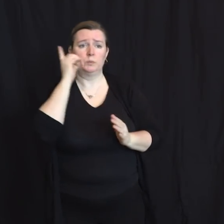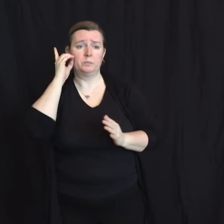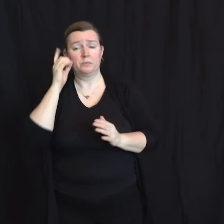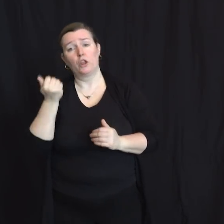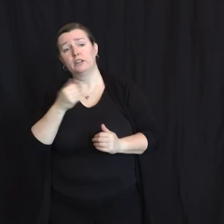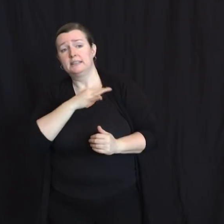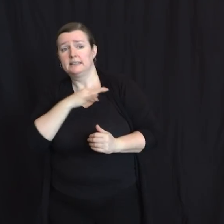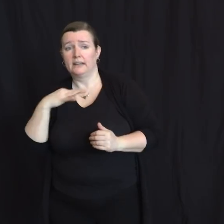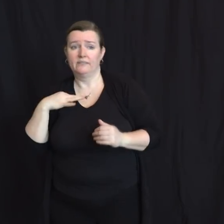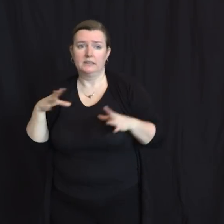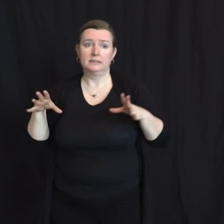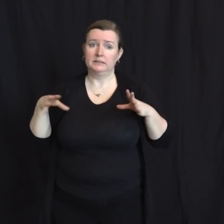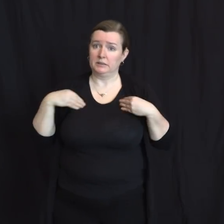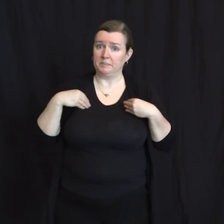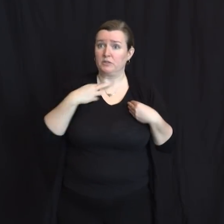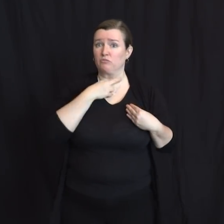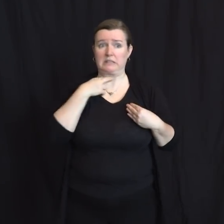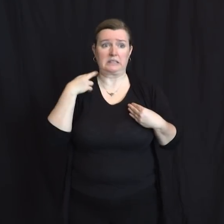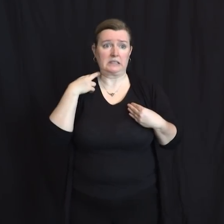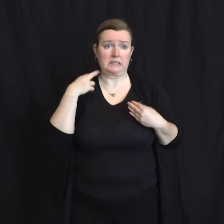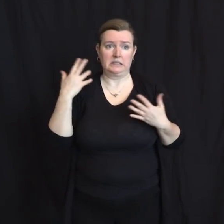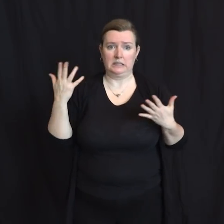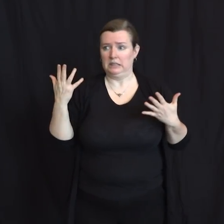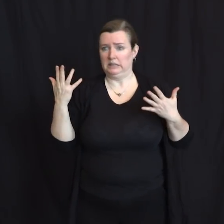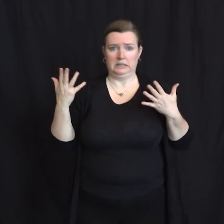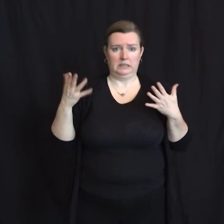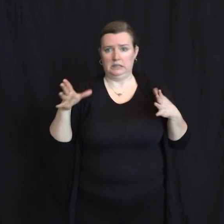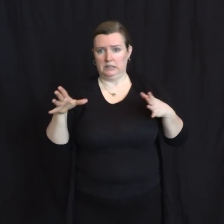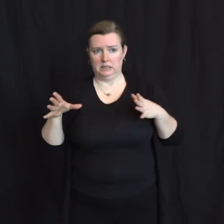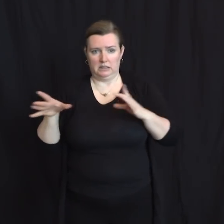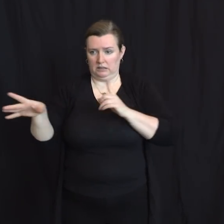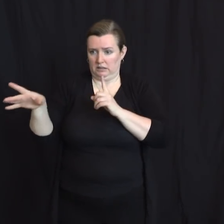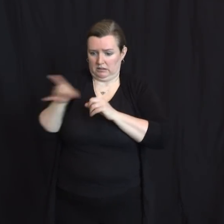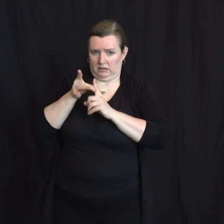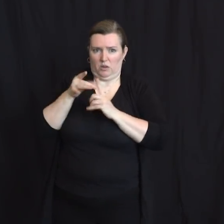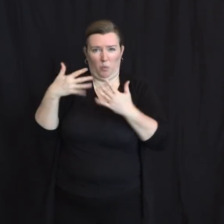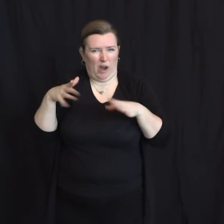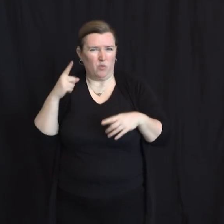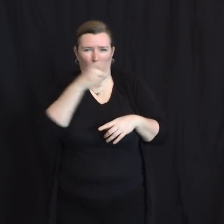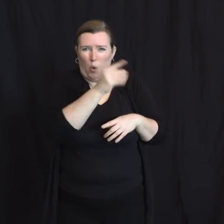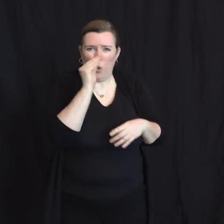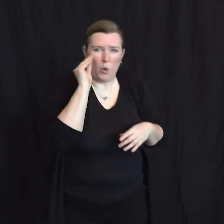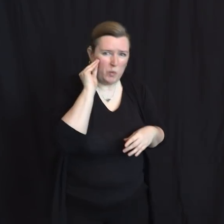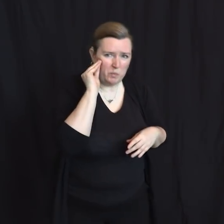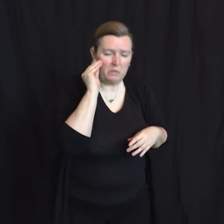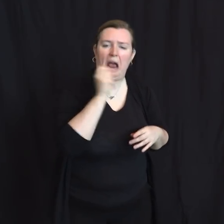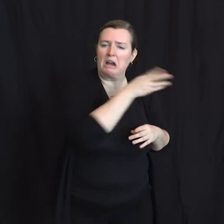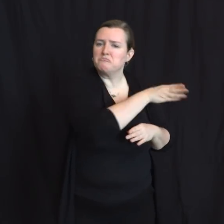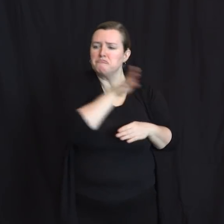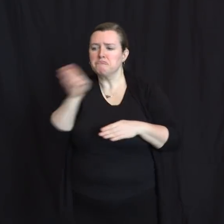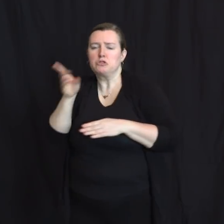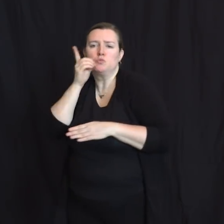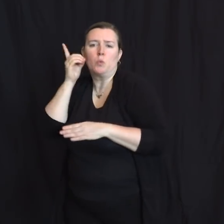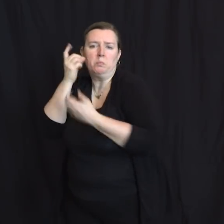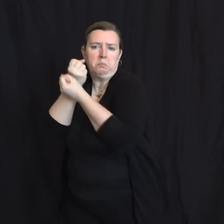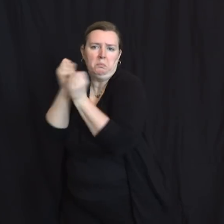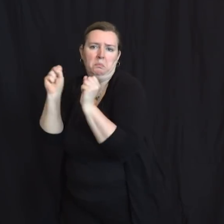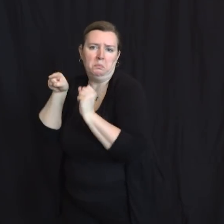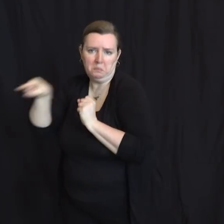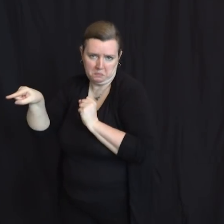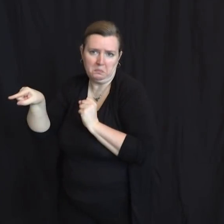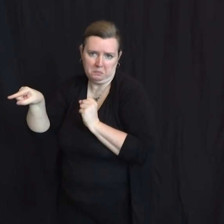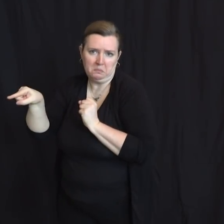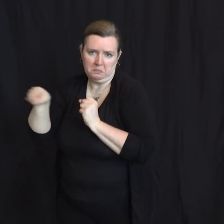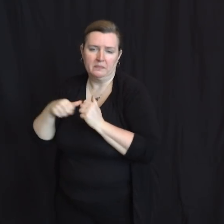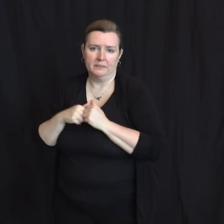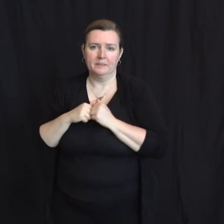giving care, and they didn't want to risk passing that disease to their families, providing mental health support to our patients and providers and